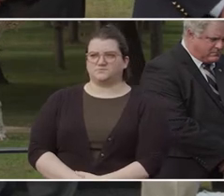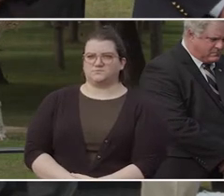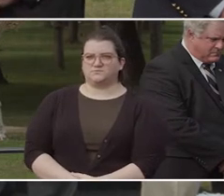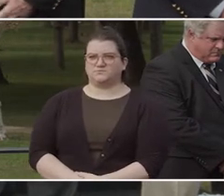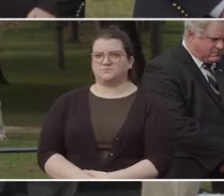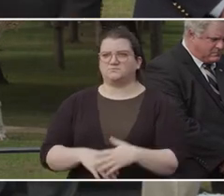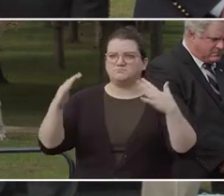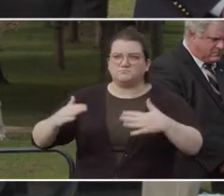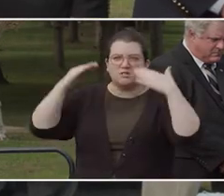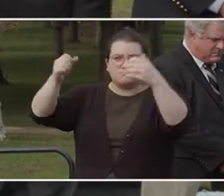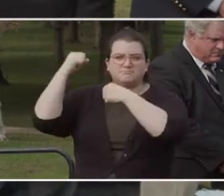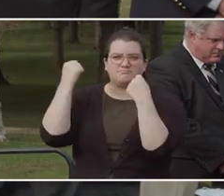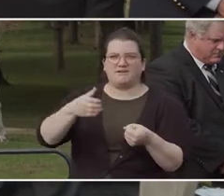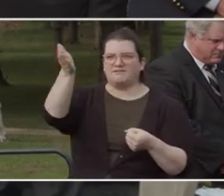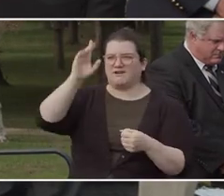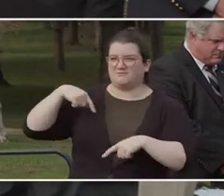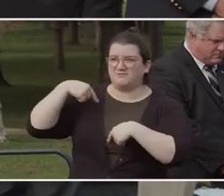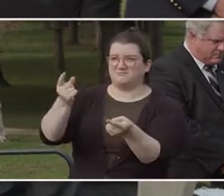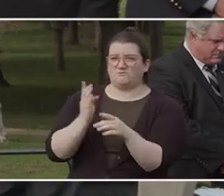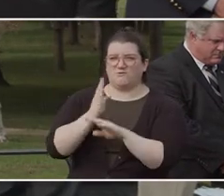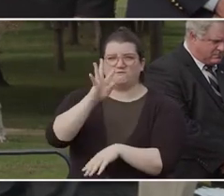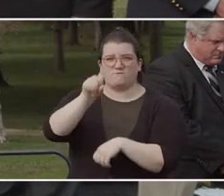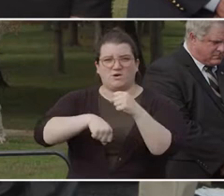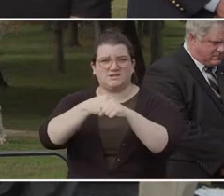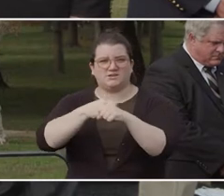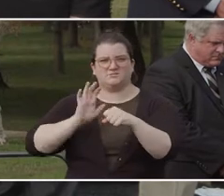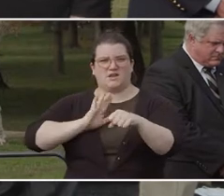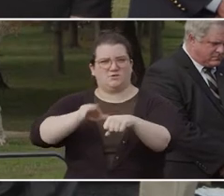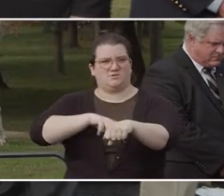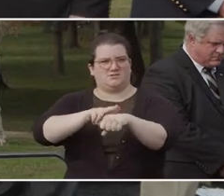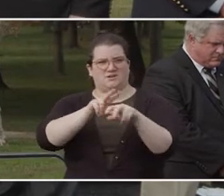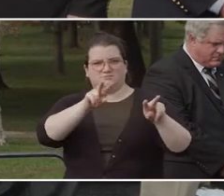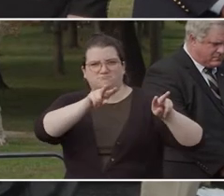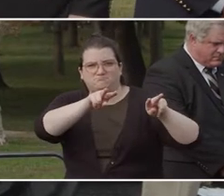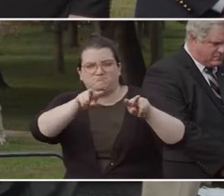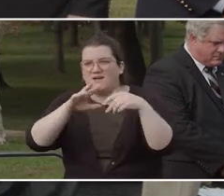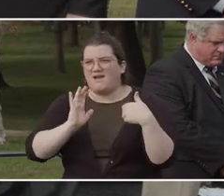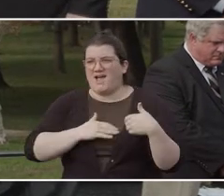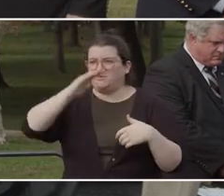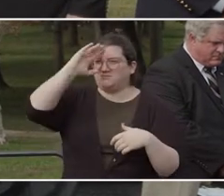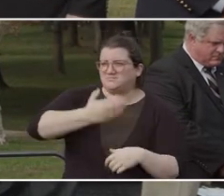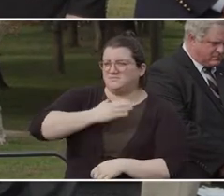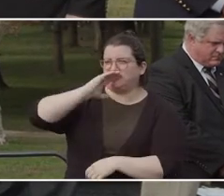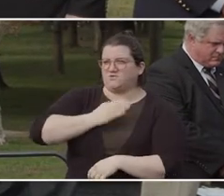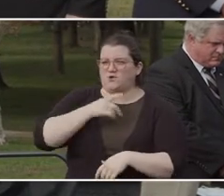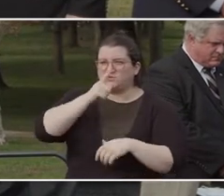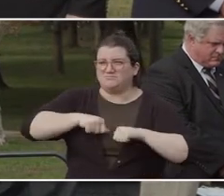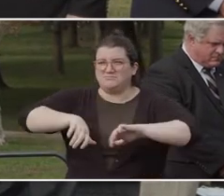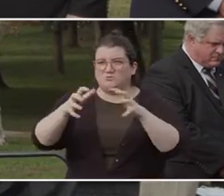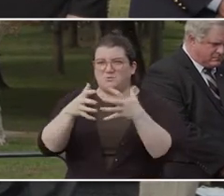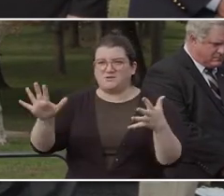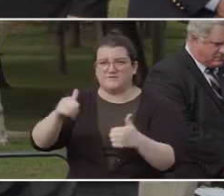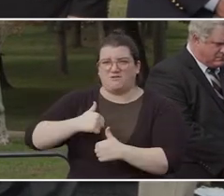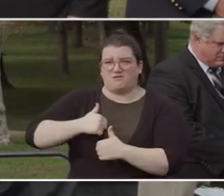Almighty God, for more than 40 years, our nation has watched as our sons and daughters, who have given so much of their lives in a country